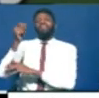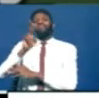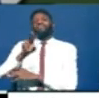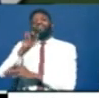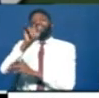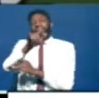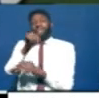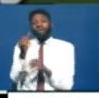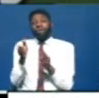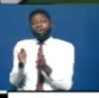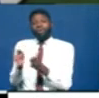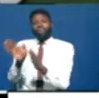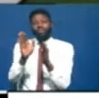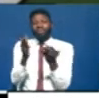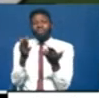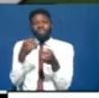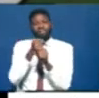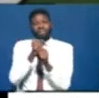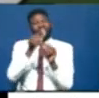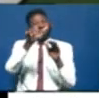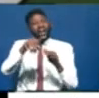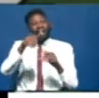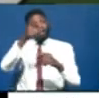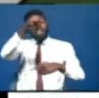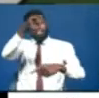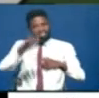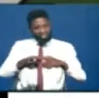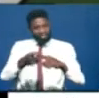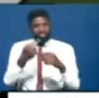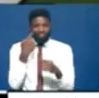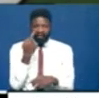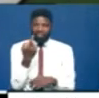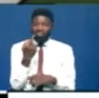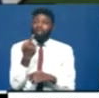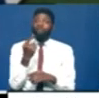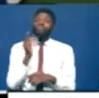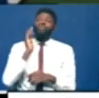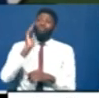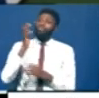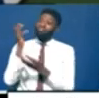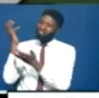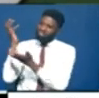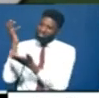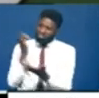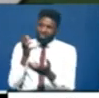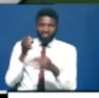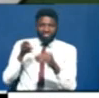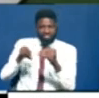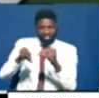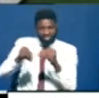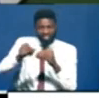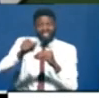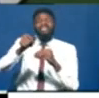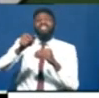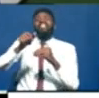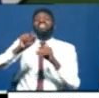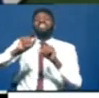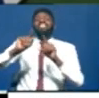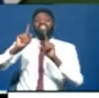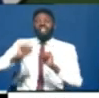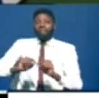to really kill farming, because you'll bring a bag of fertilizer cheaply, come and sell it to the farmers at exorbitant prices. So what happens is